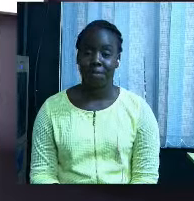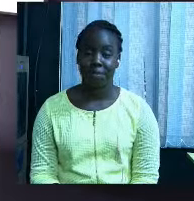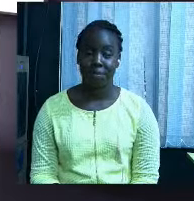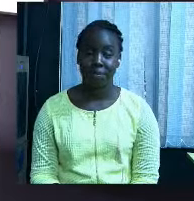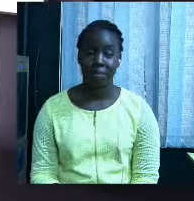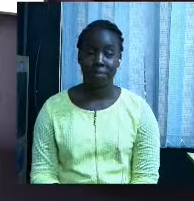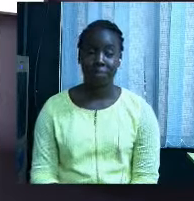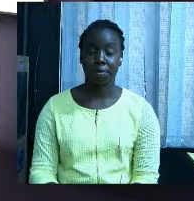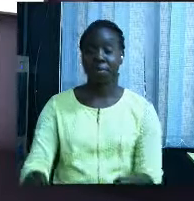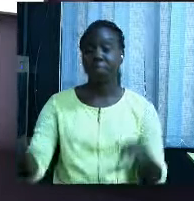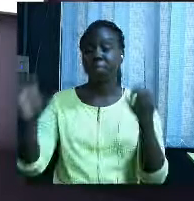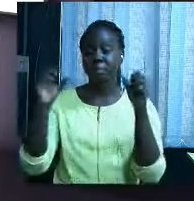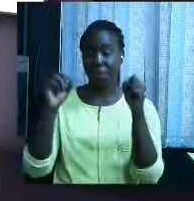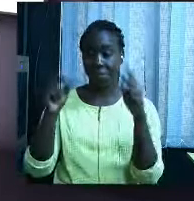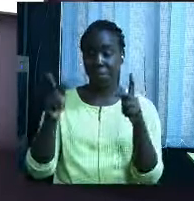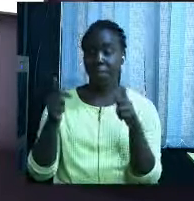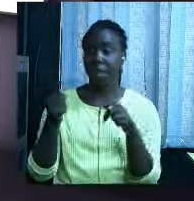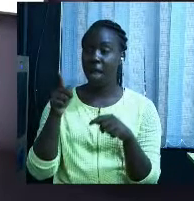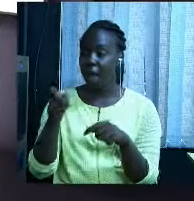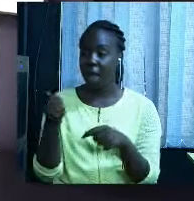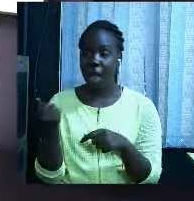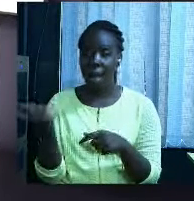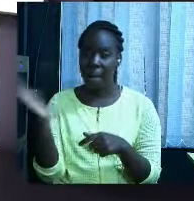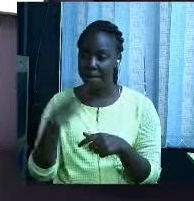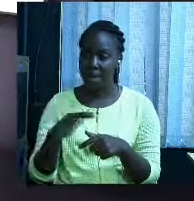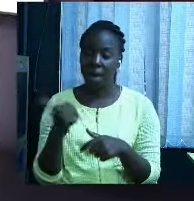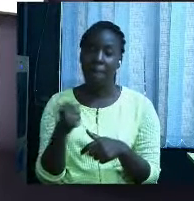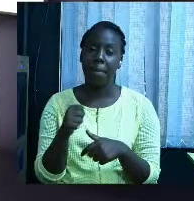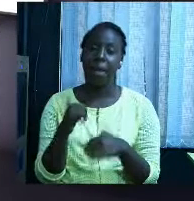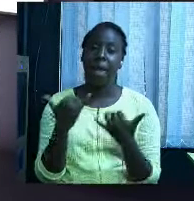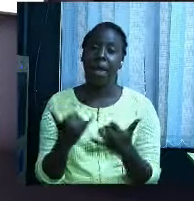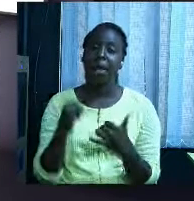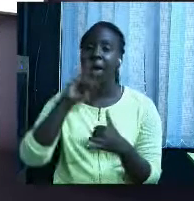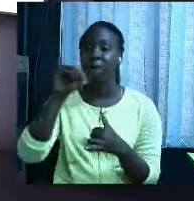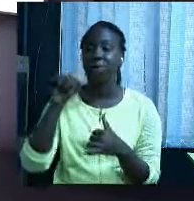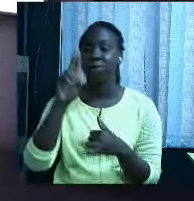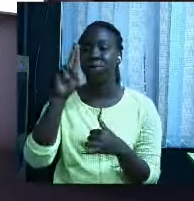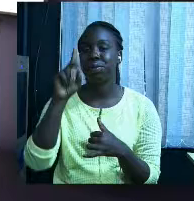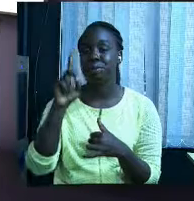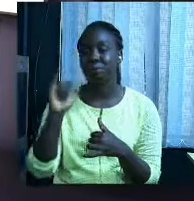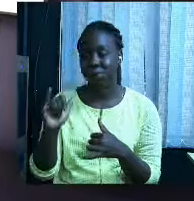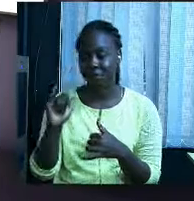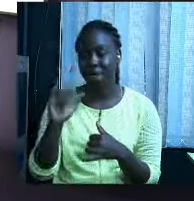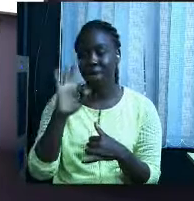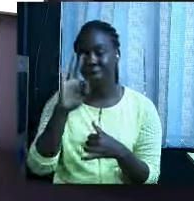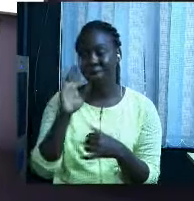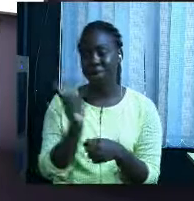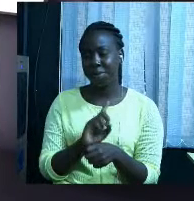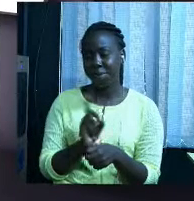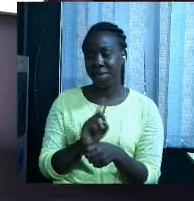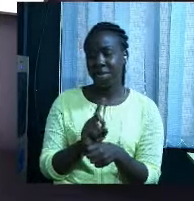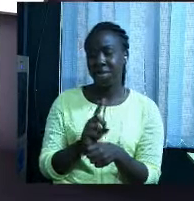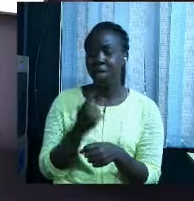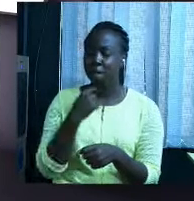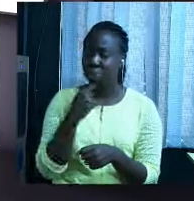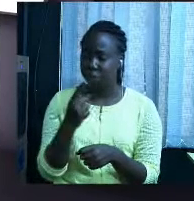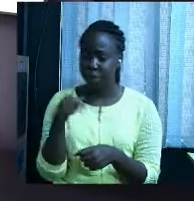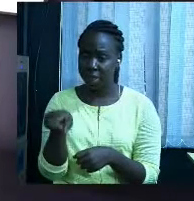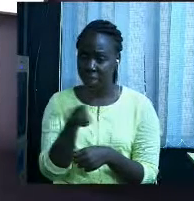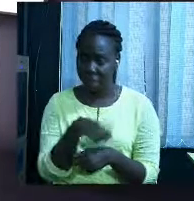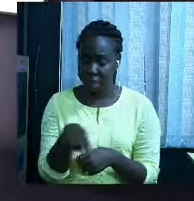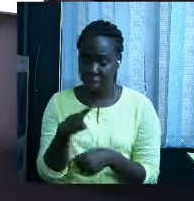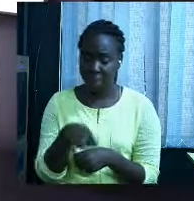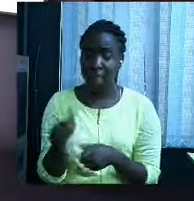Okay, she's still not yet there. I'll come back to Judy and give her 3 minutes to sort of give